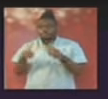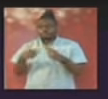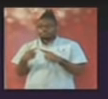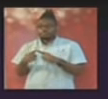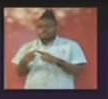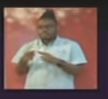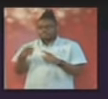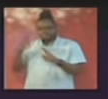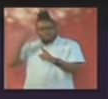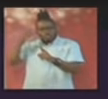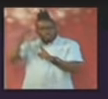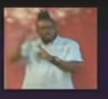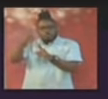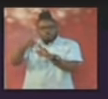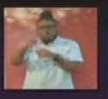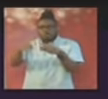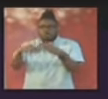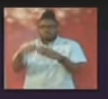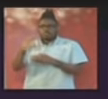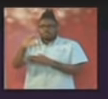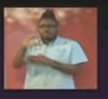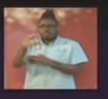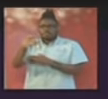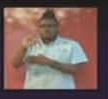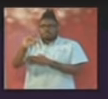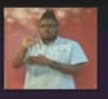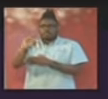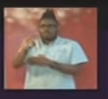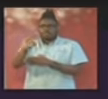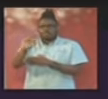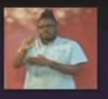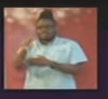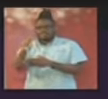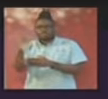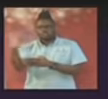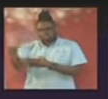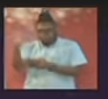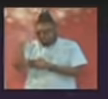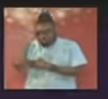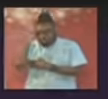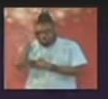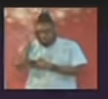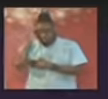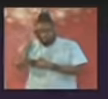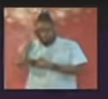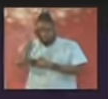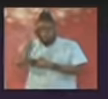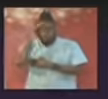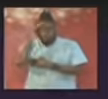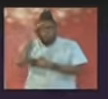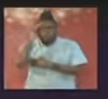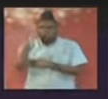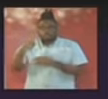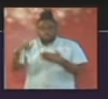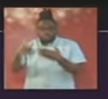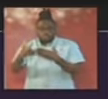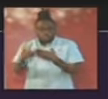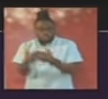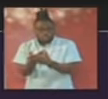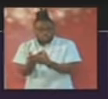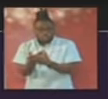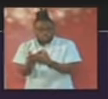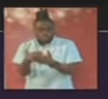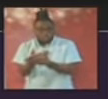the Kovacs facility. This facility, as you know, is a unprecedented facility that was set